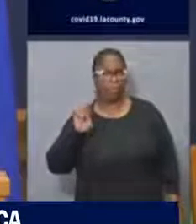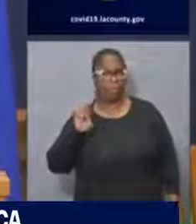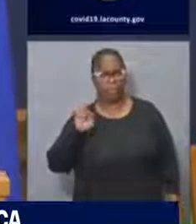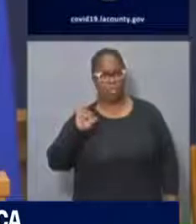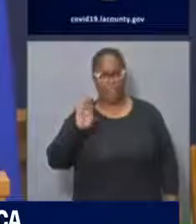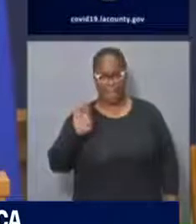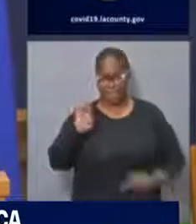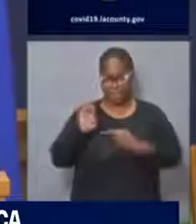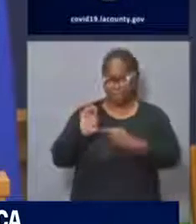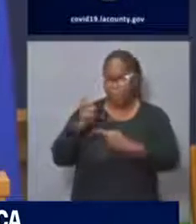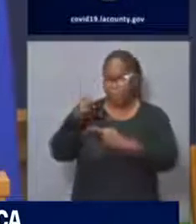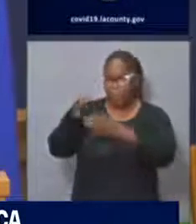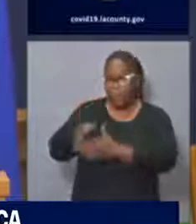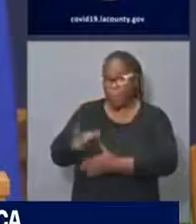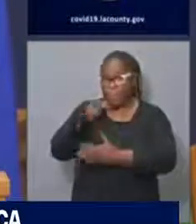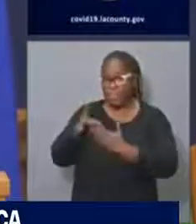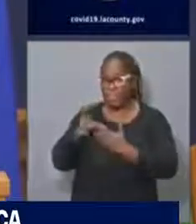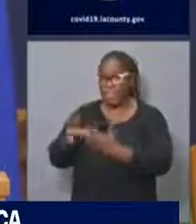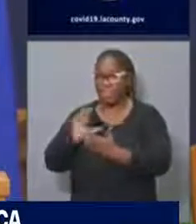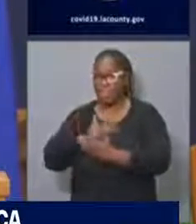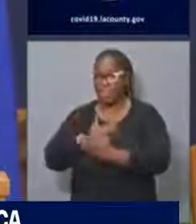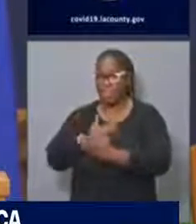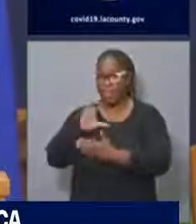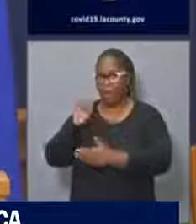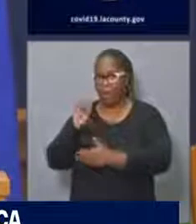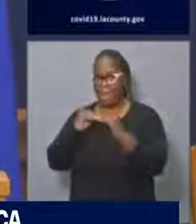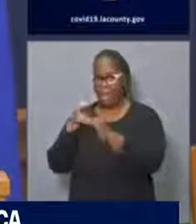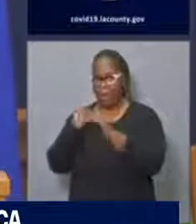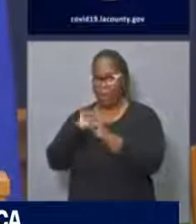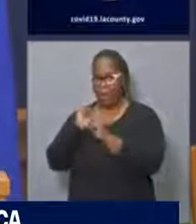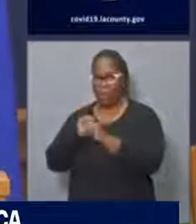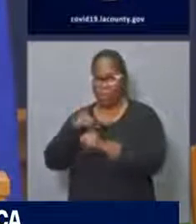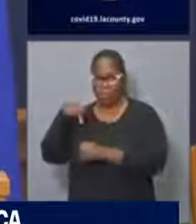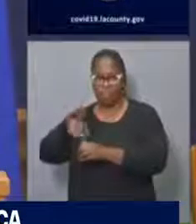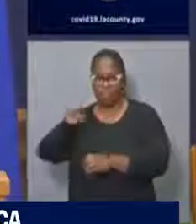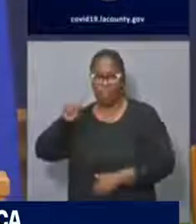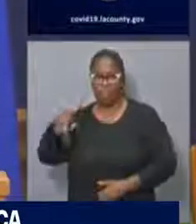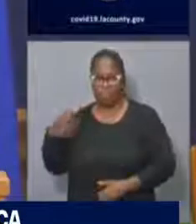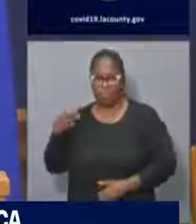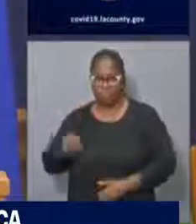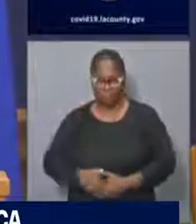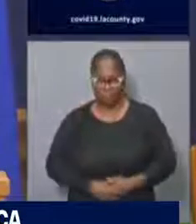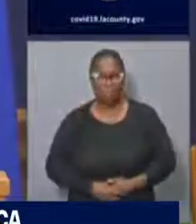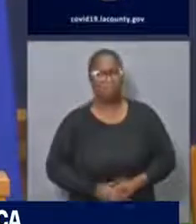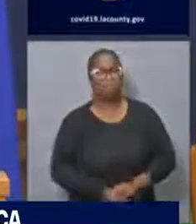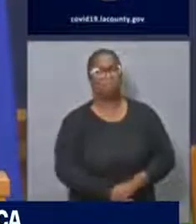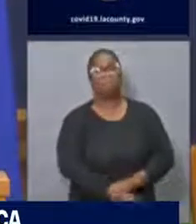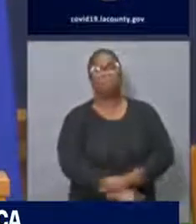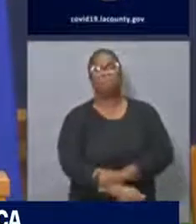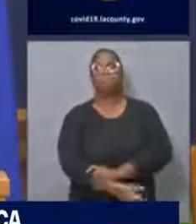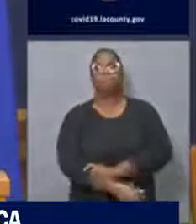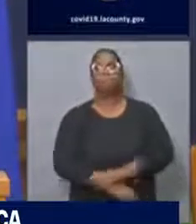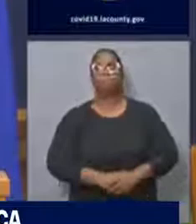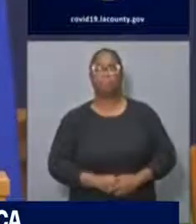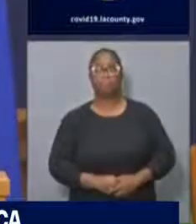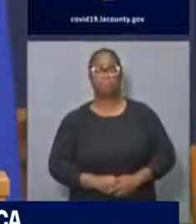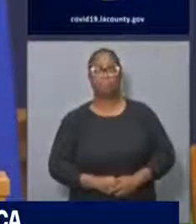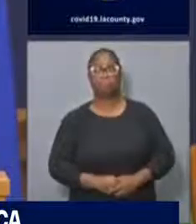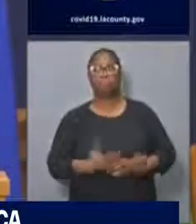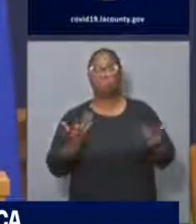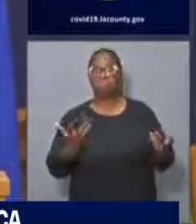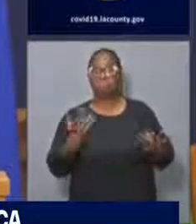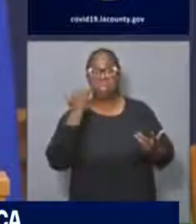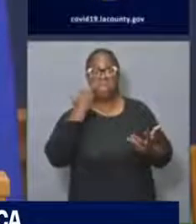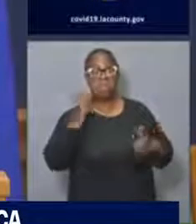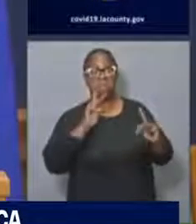individuals who is helping to lead our COVID equity work within the Department of Services. First, a site is not helpful, obviously, if